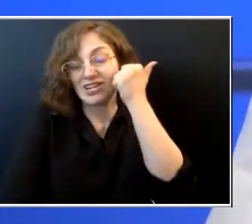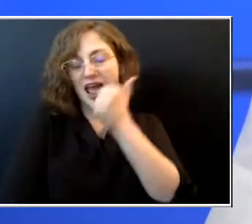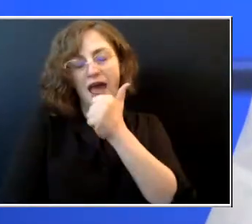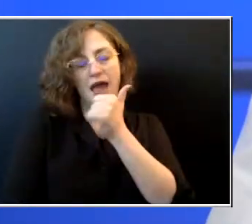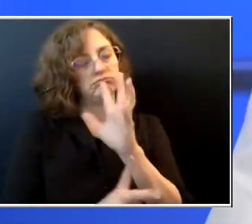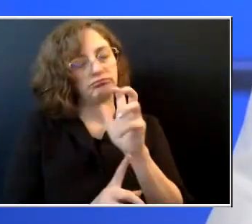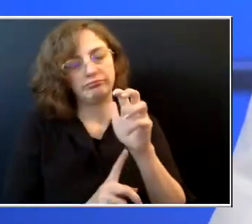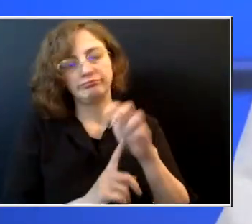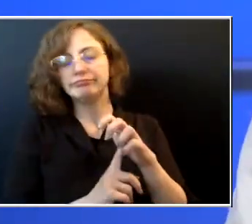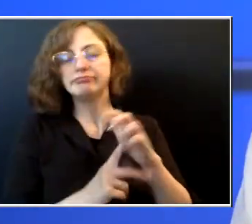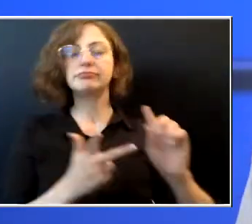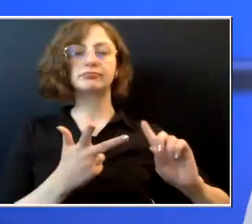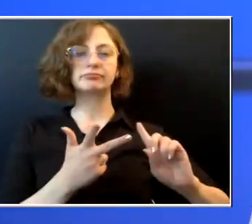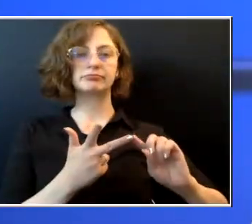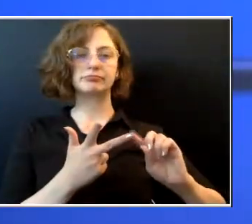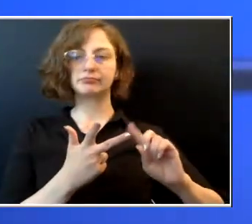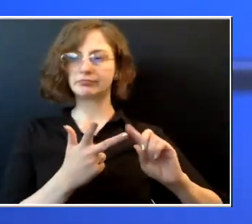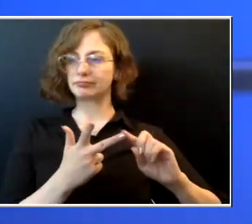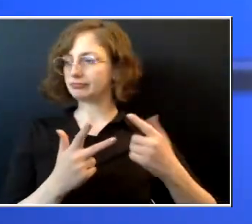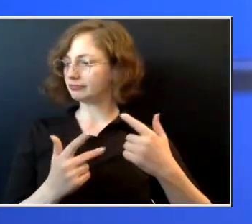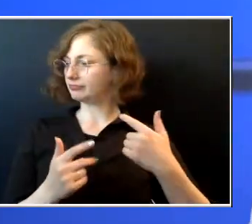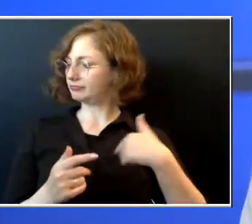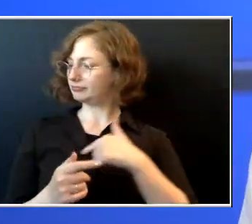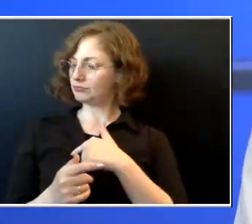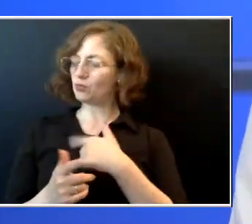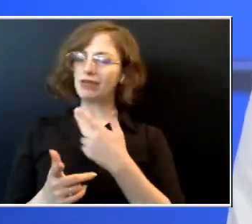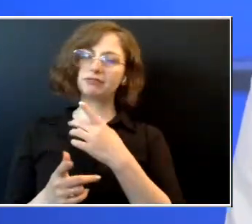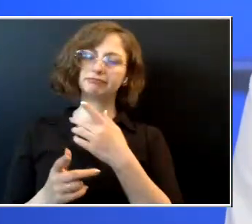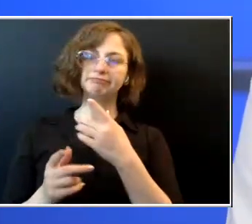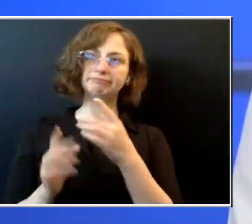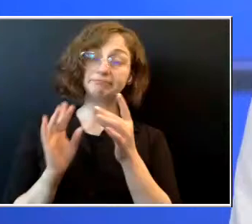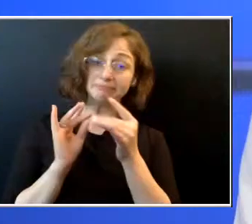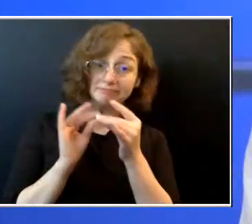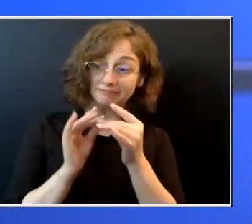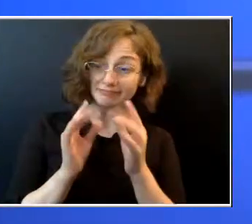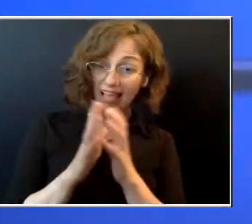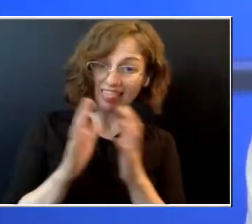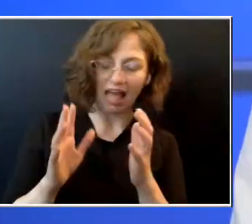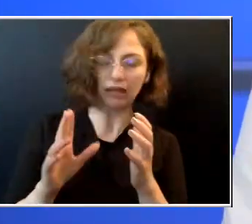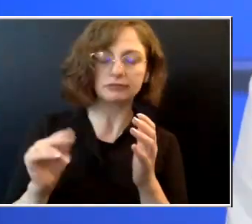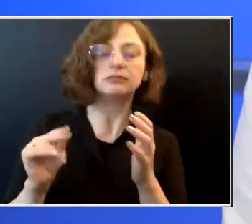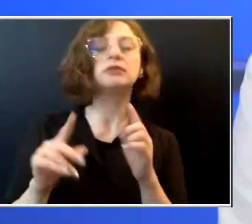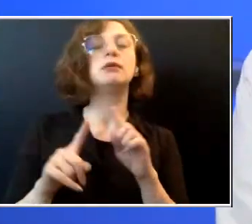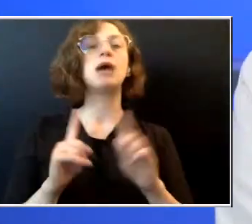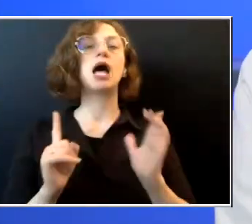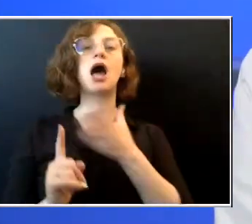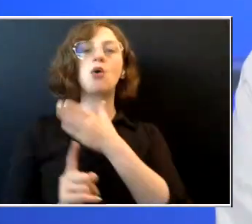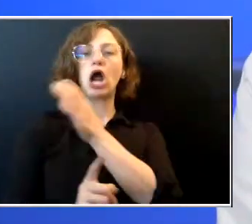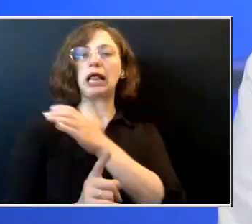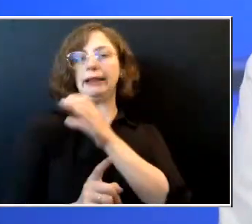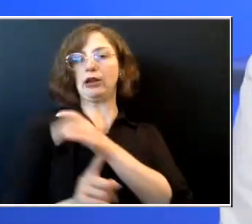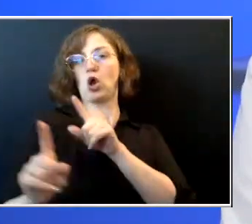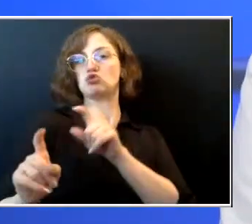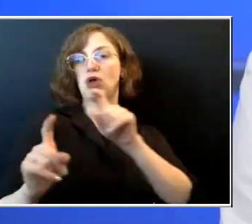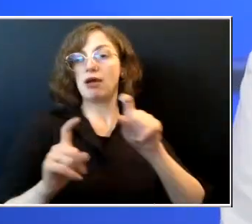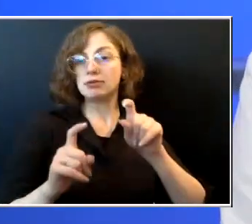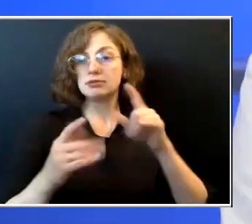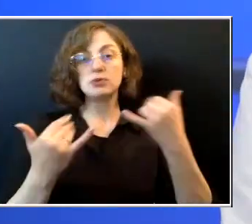haven't talked about it a lot, but you know, the clinical trials that we bring, there are now 1,000 clinical trials